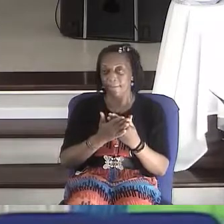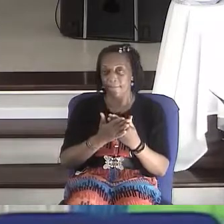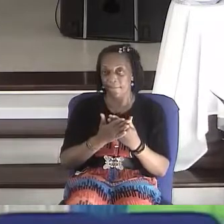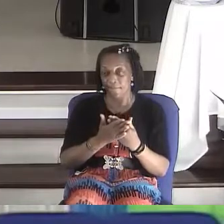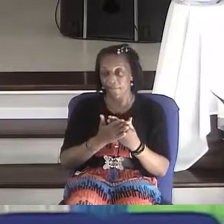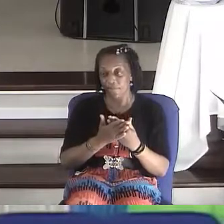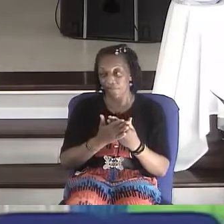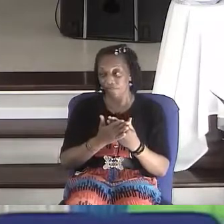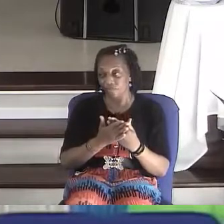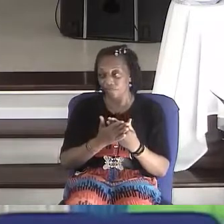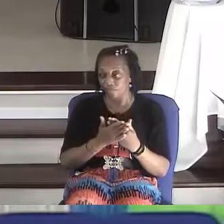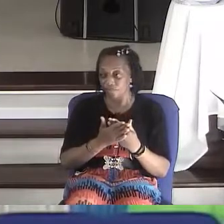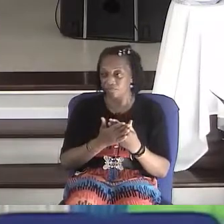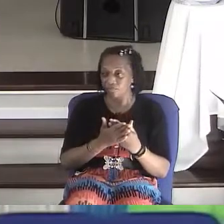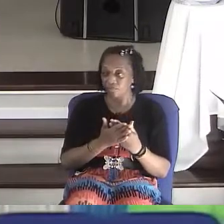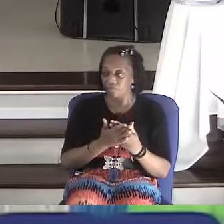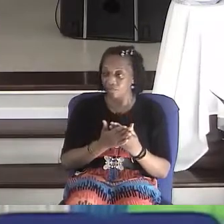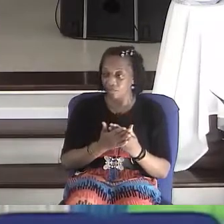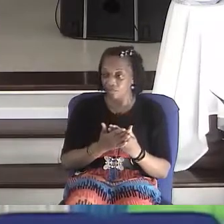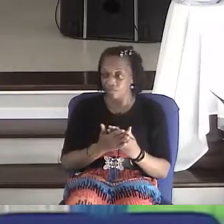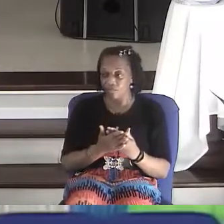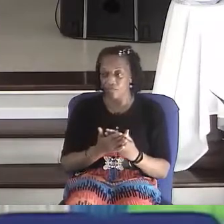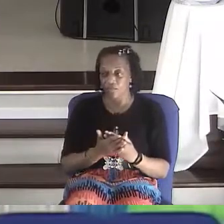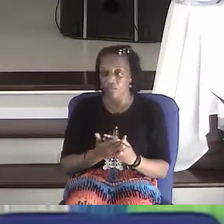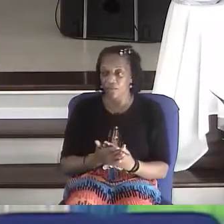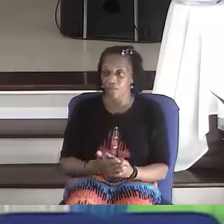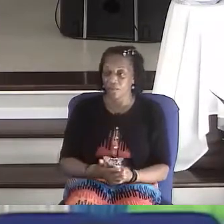to Jesus, we surrender.